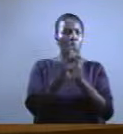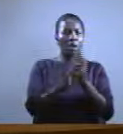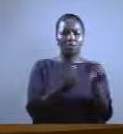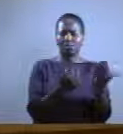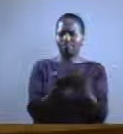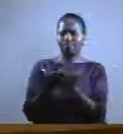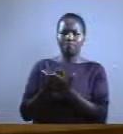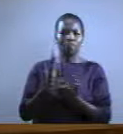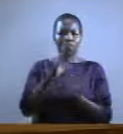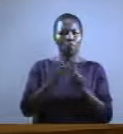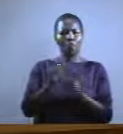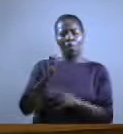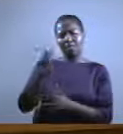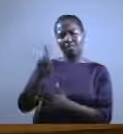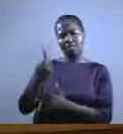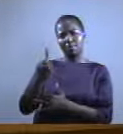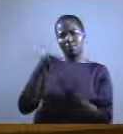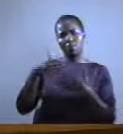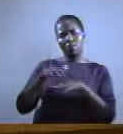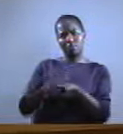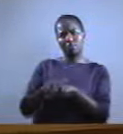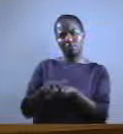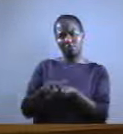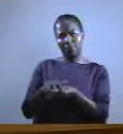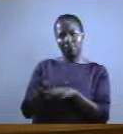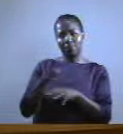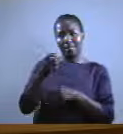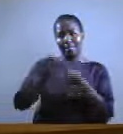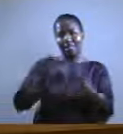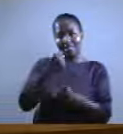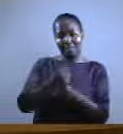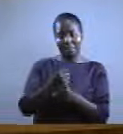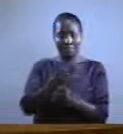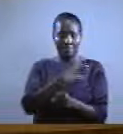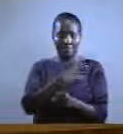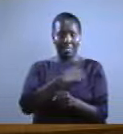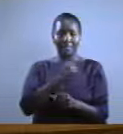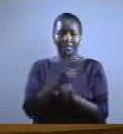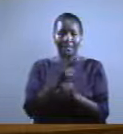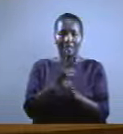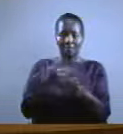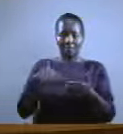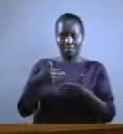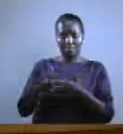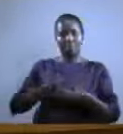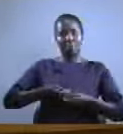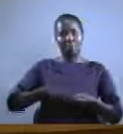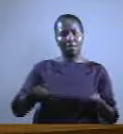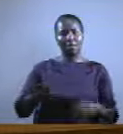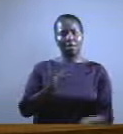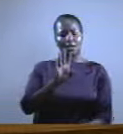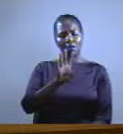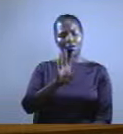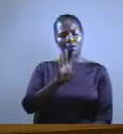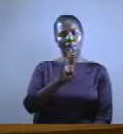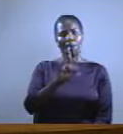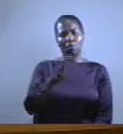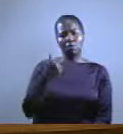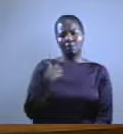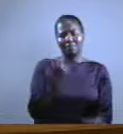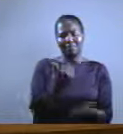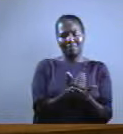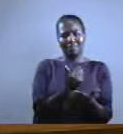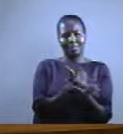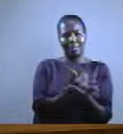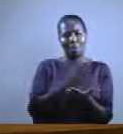the NDP for implementation? This year, the Minister had to spend the entire 4 billion rand contingency reserve and rely